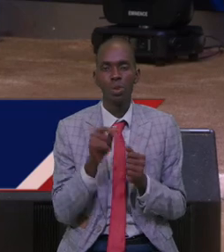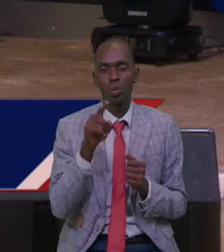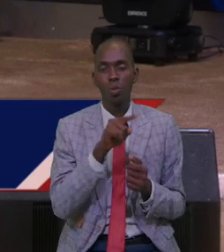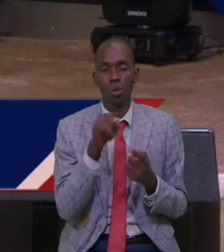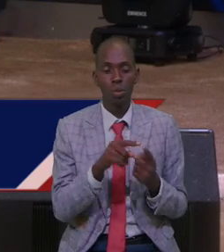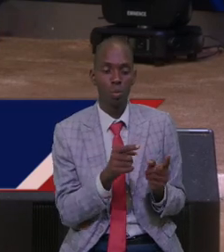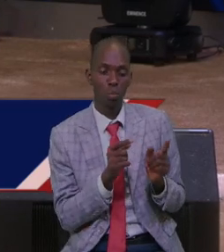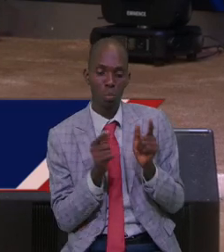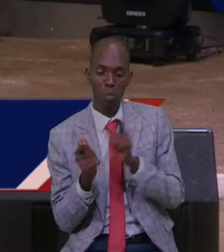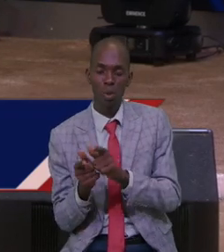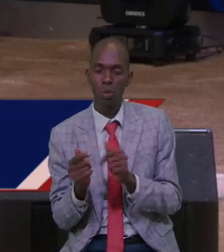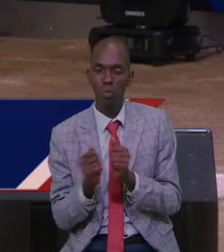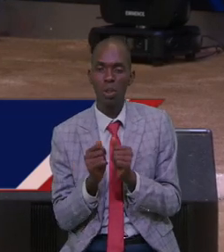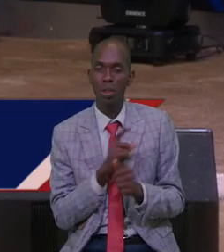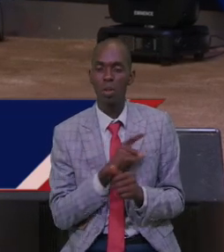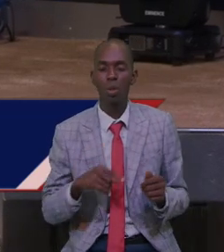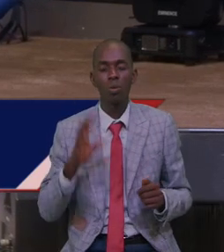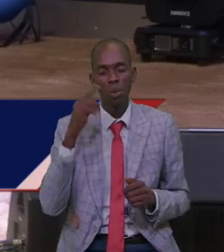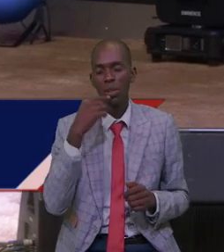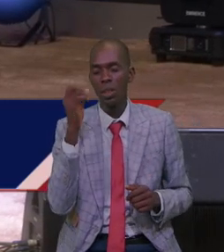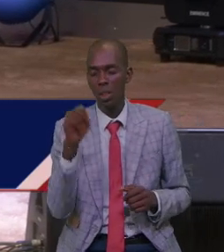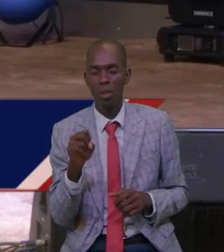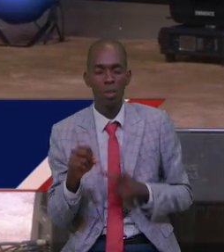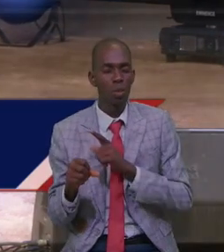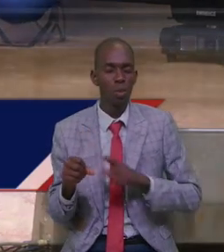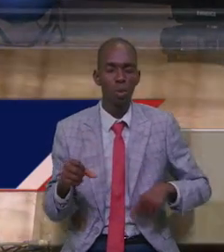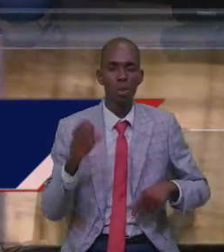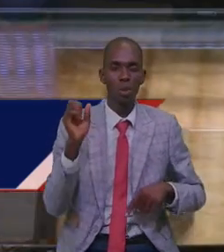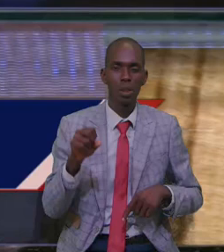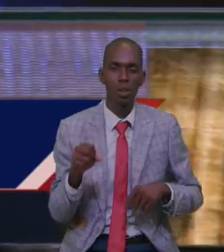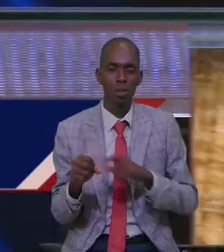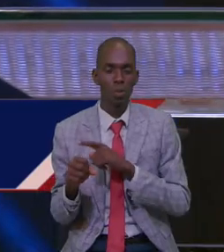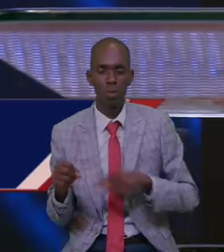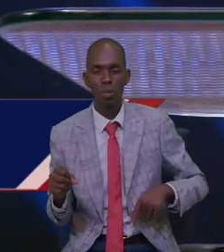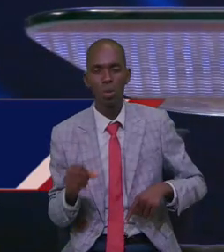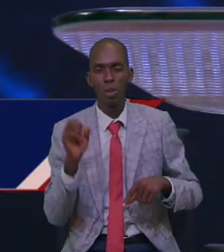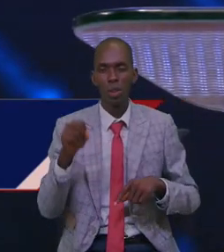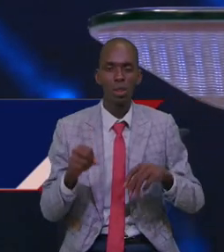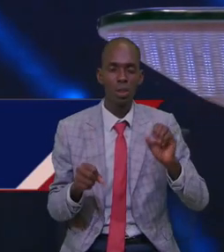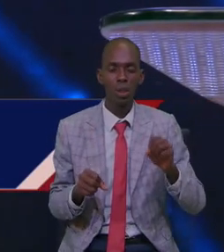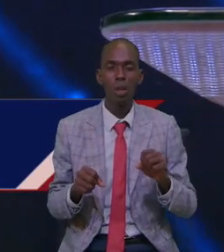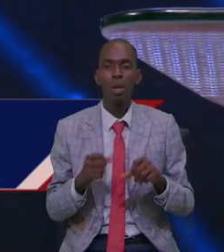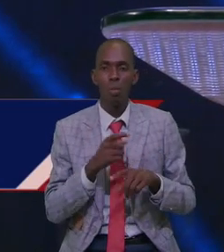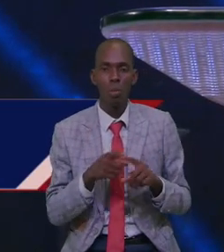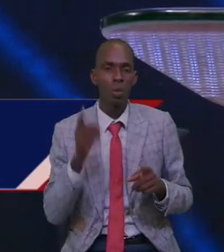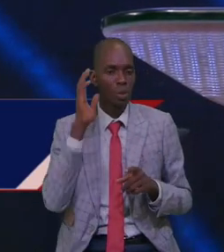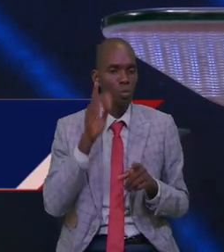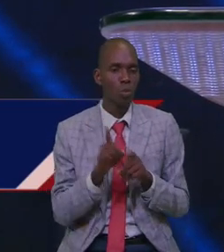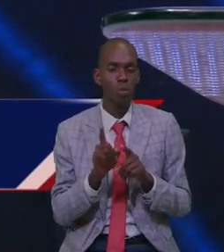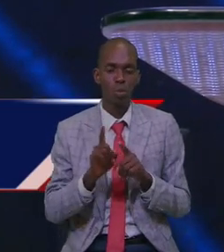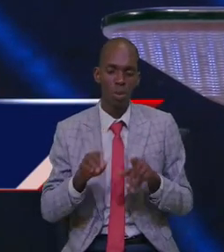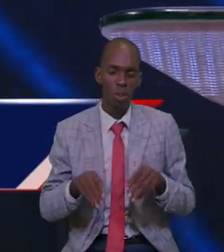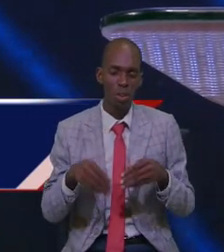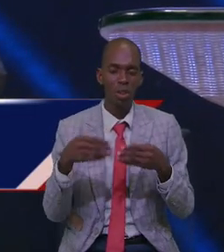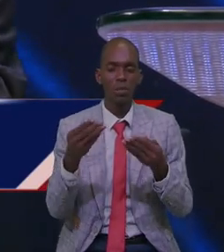Lord, you're not the one to even plead with me. I'm the one to plead with you. I'm the sinful one. I'm the guilty